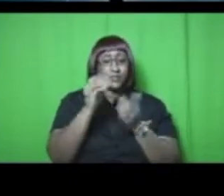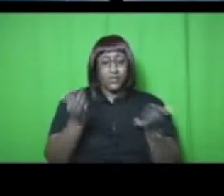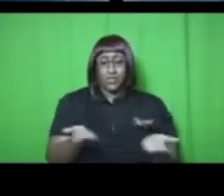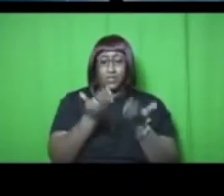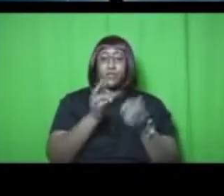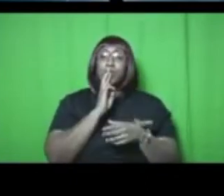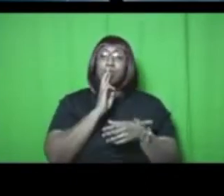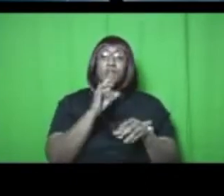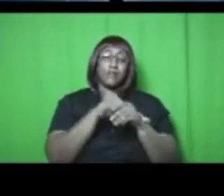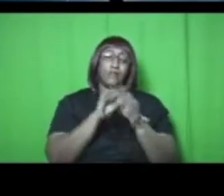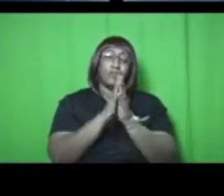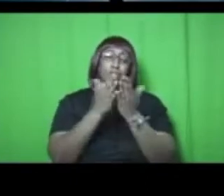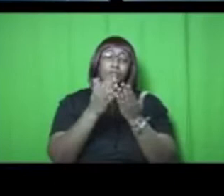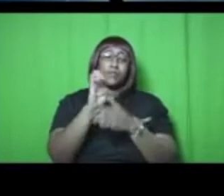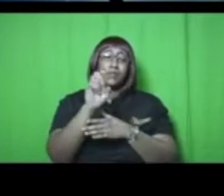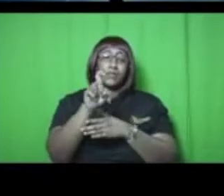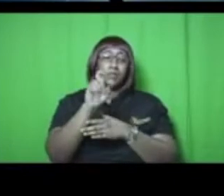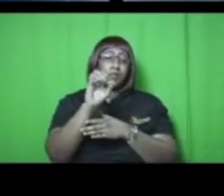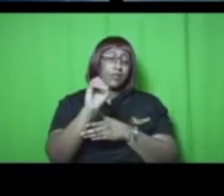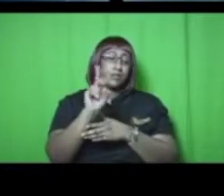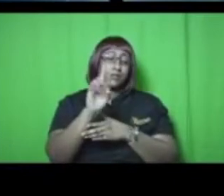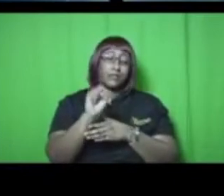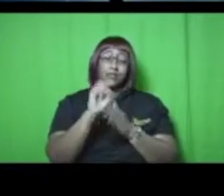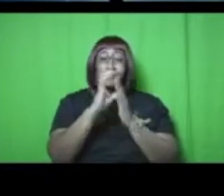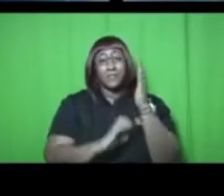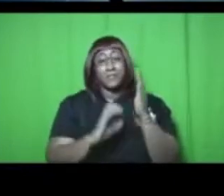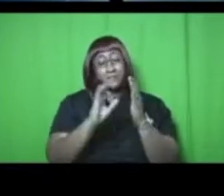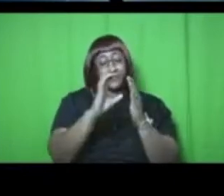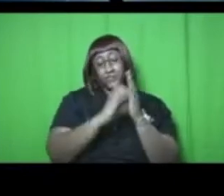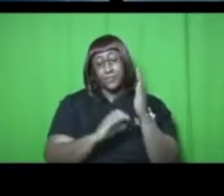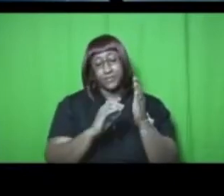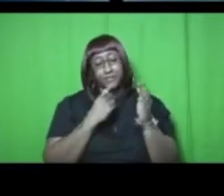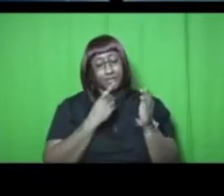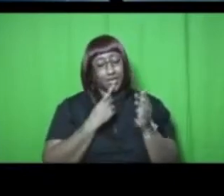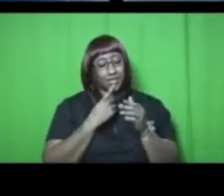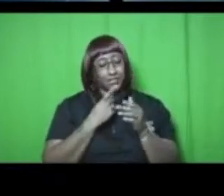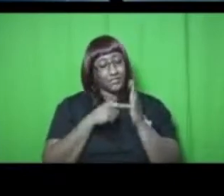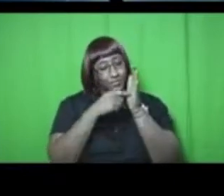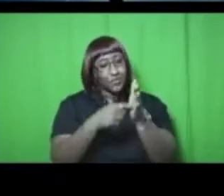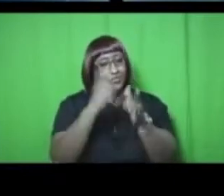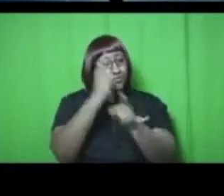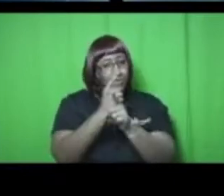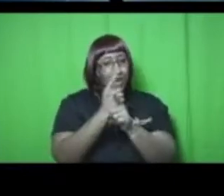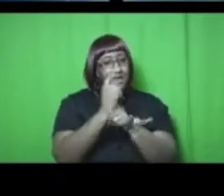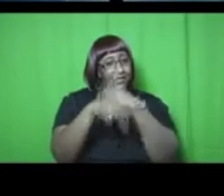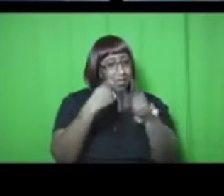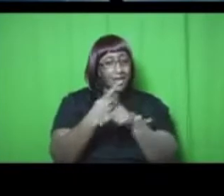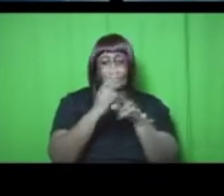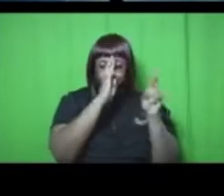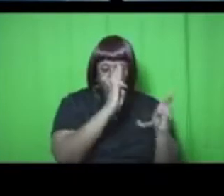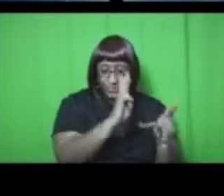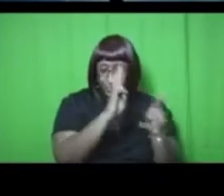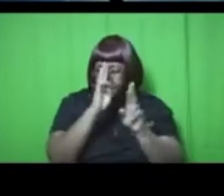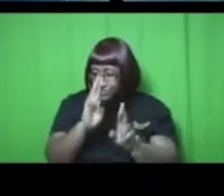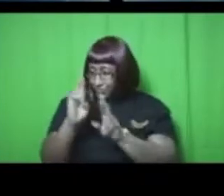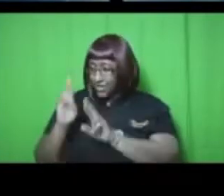are in the book of Exodus. And by the way, in that text, Peter said, show proper respect to everyone. When you